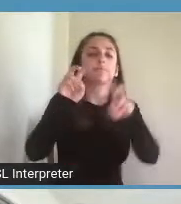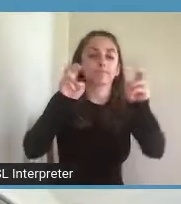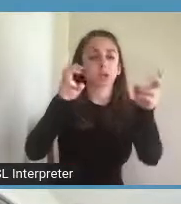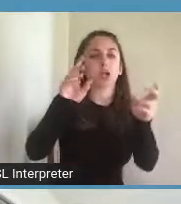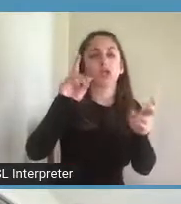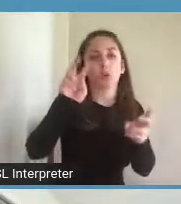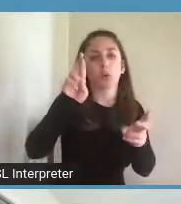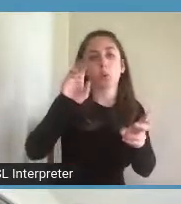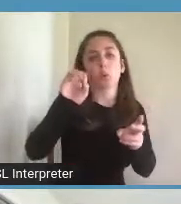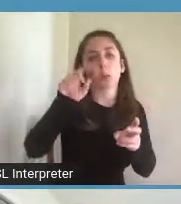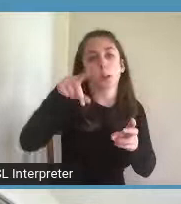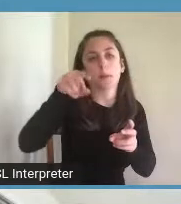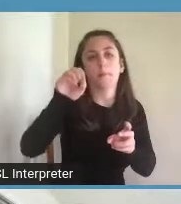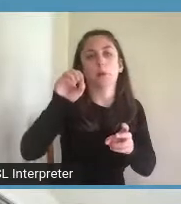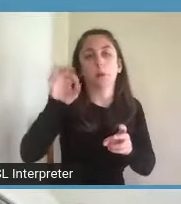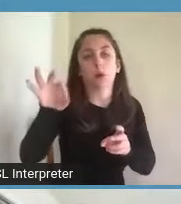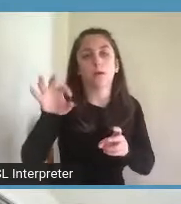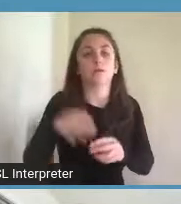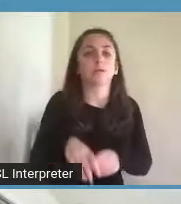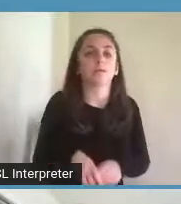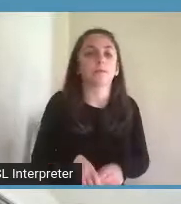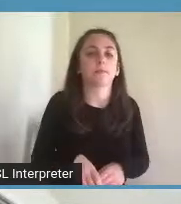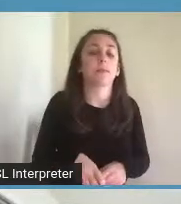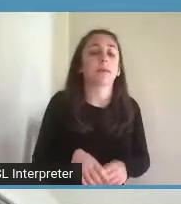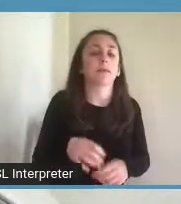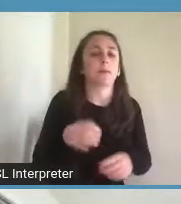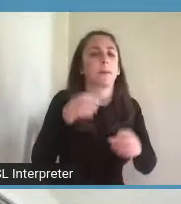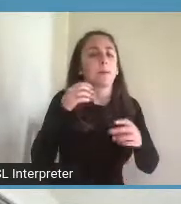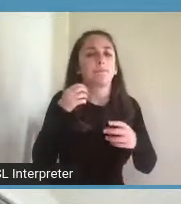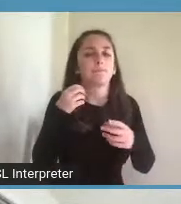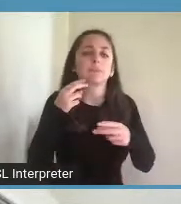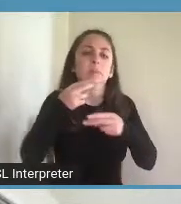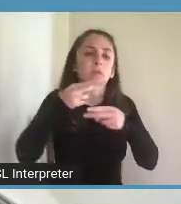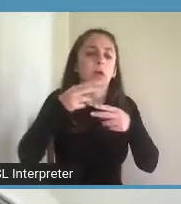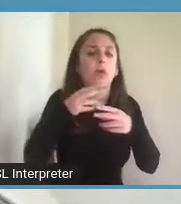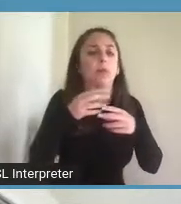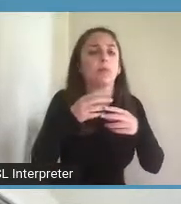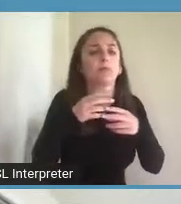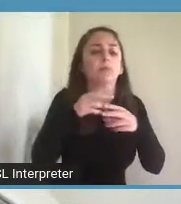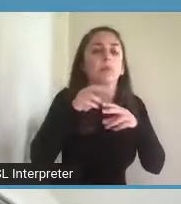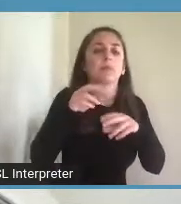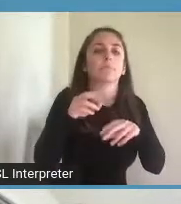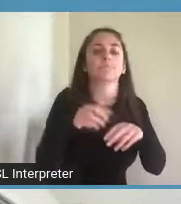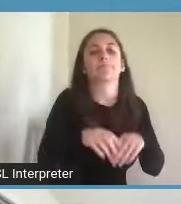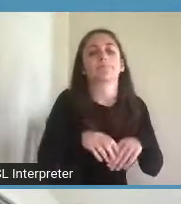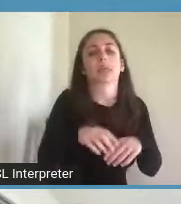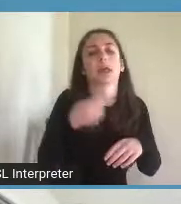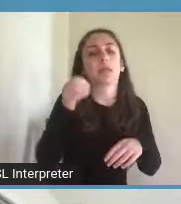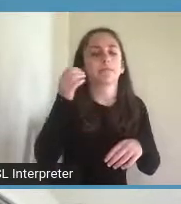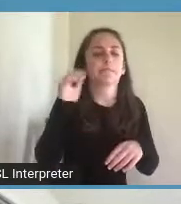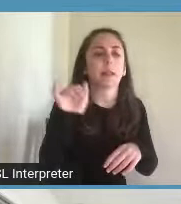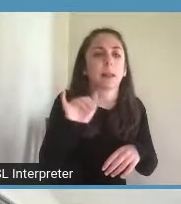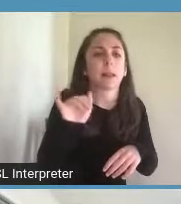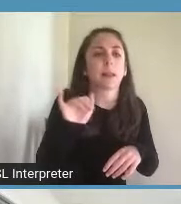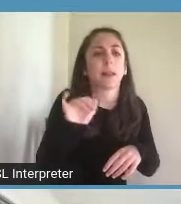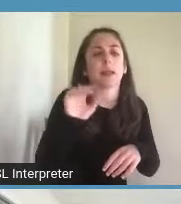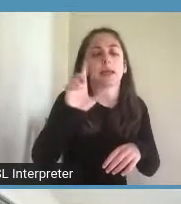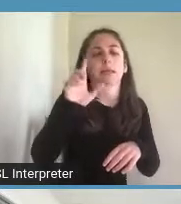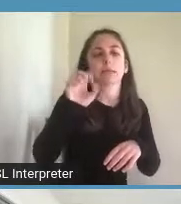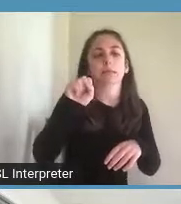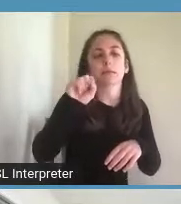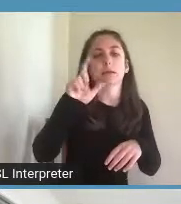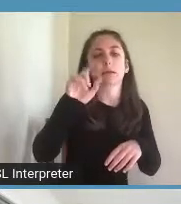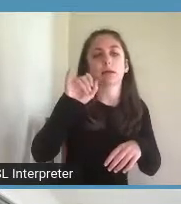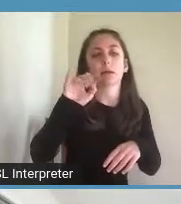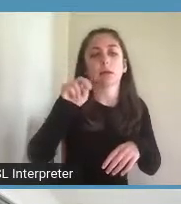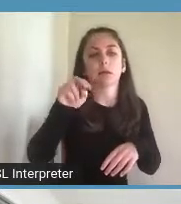if you imagine like a slide with holes in it, okay, and water going down a slide, how much of the water is making it all the way to the end